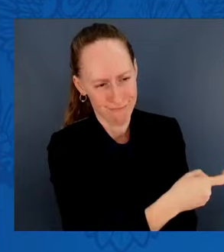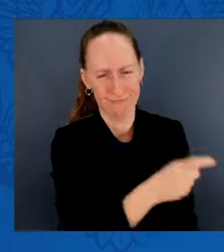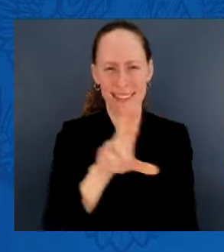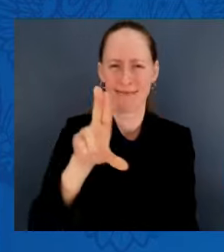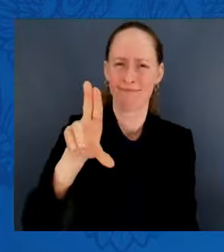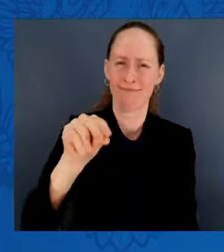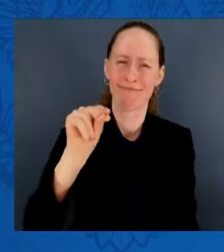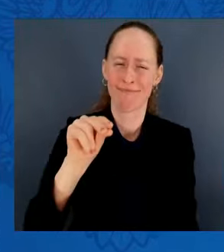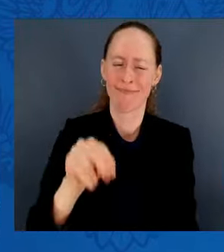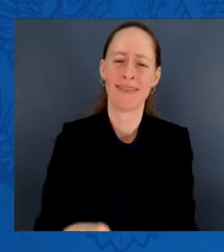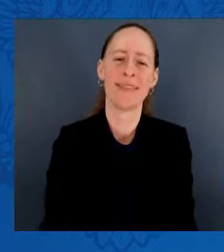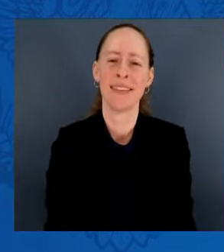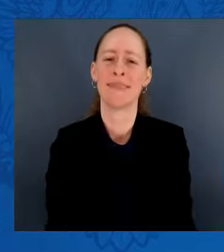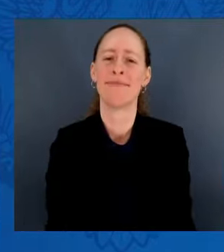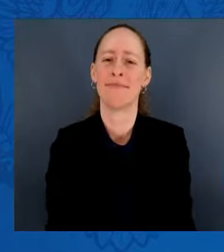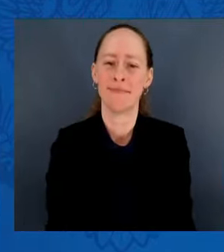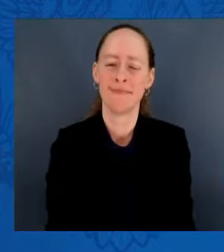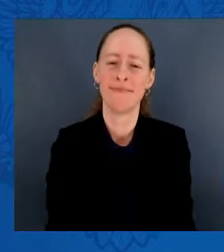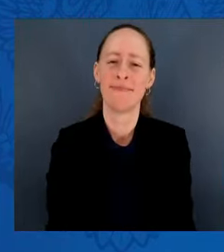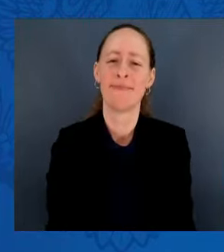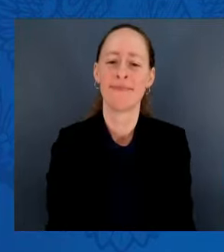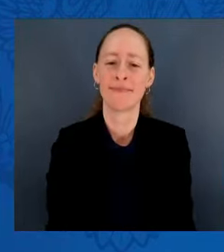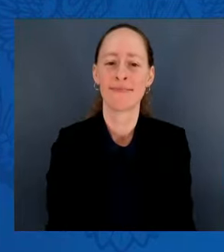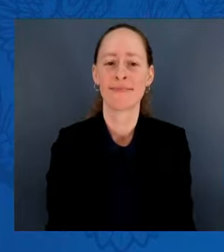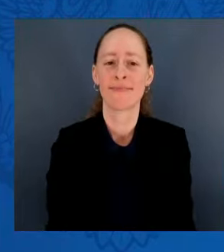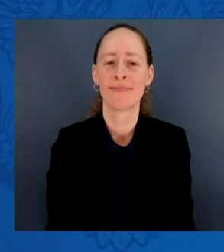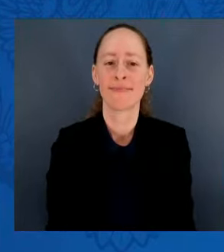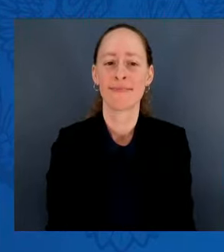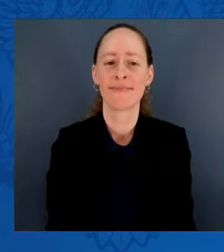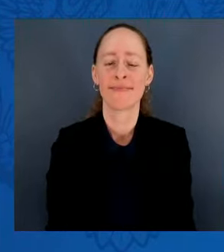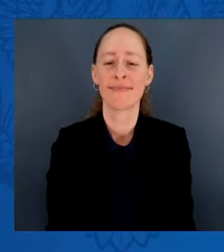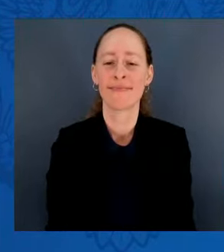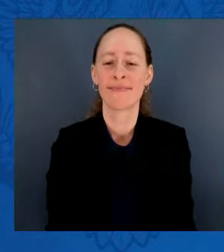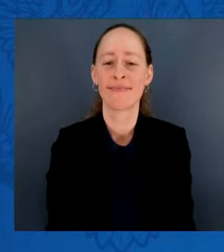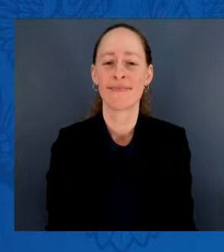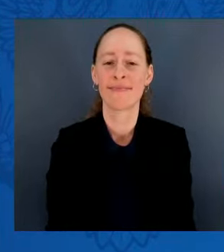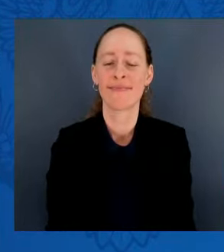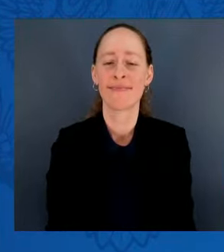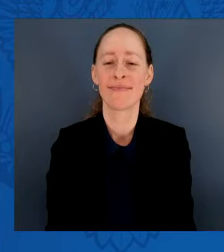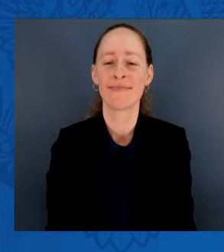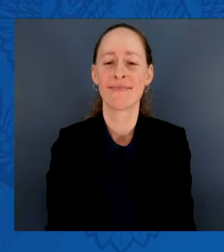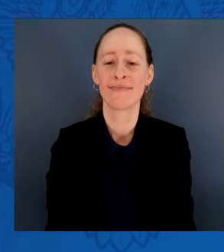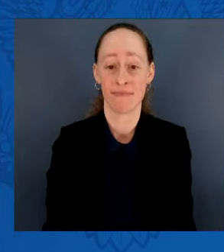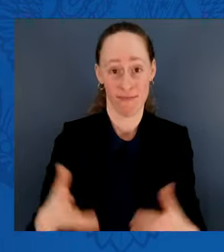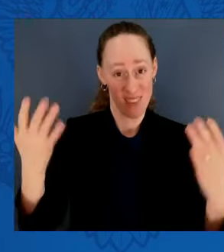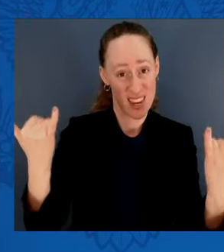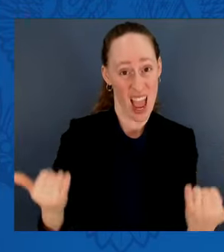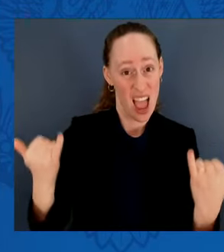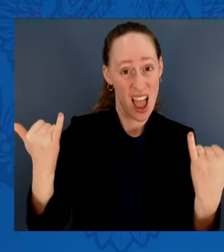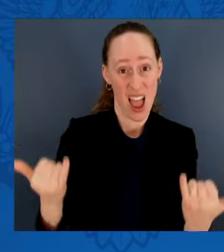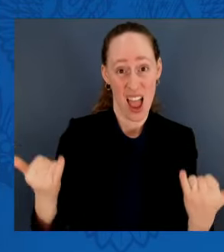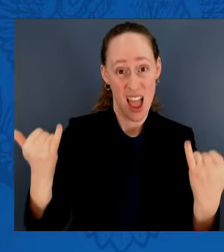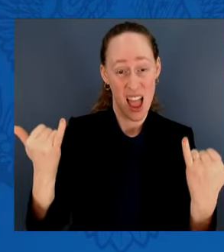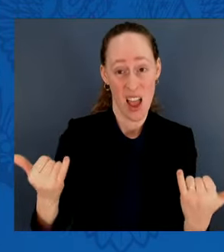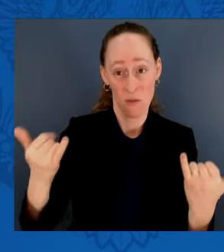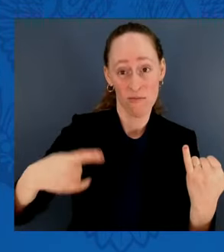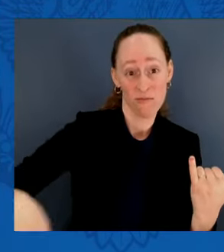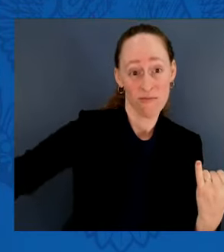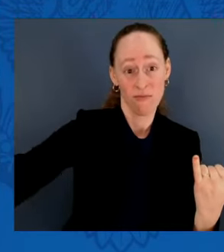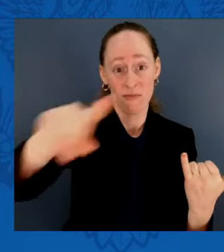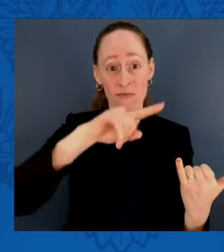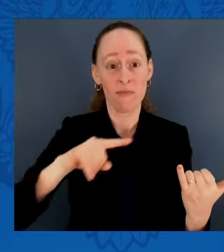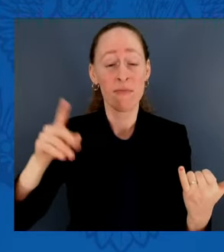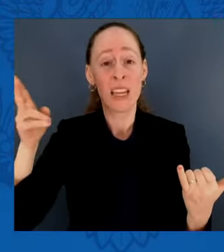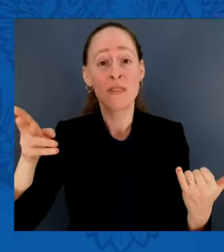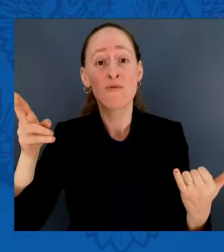In a literal sense, history is watching. History is watching. Just like history watched 3 years ago